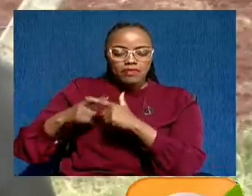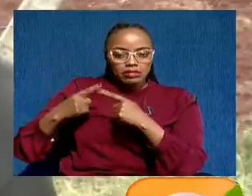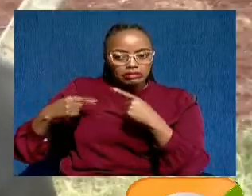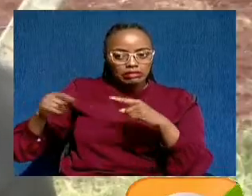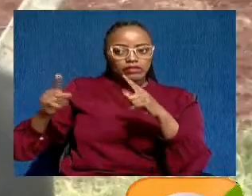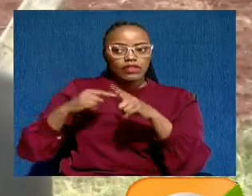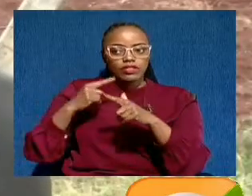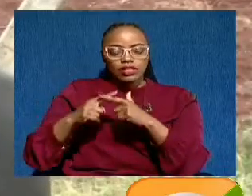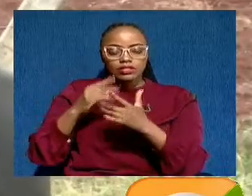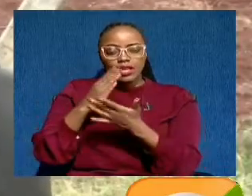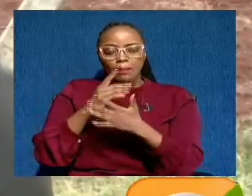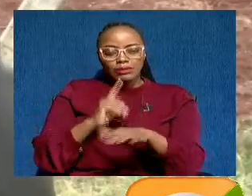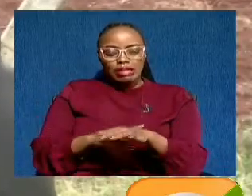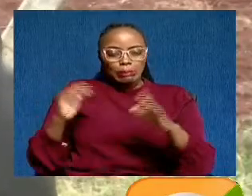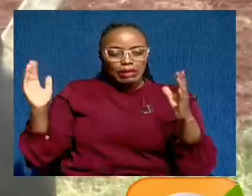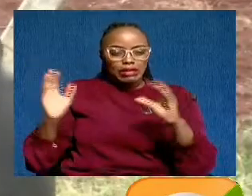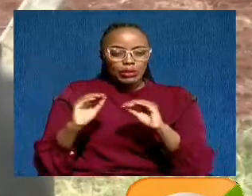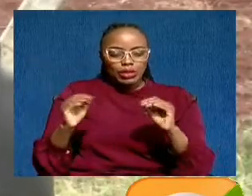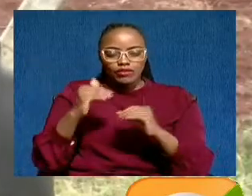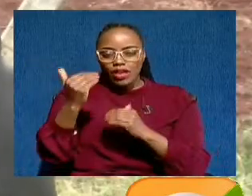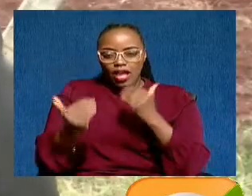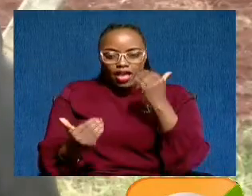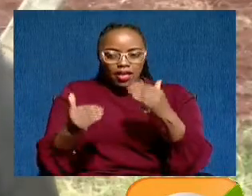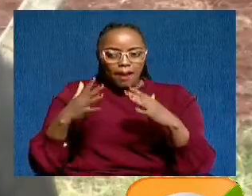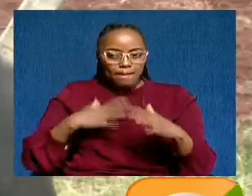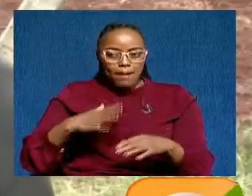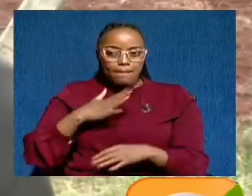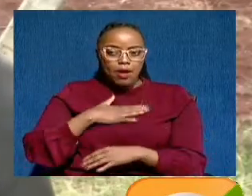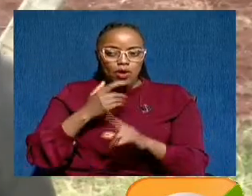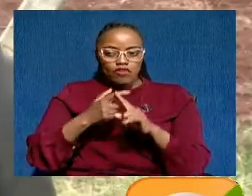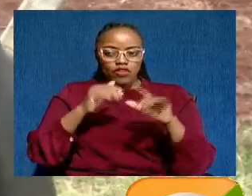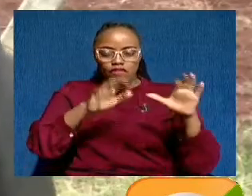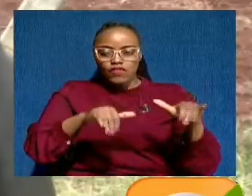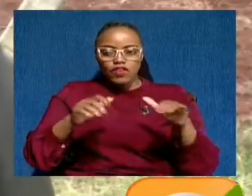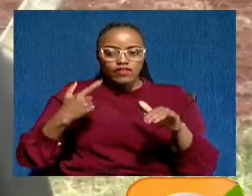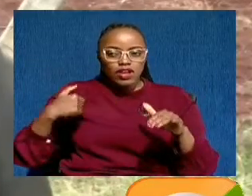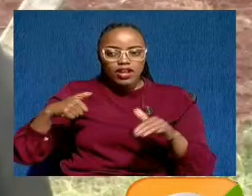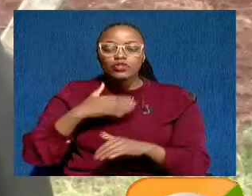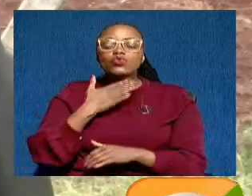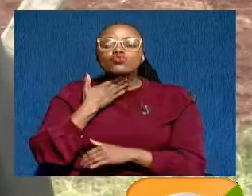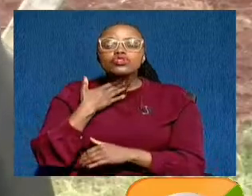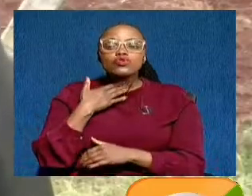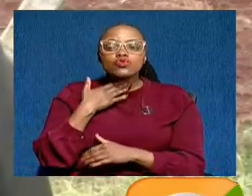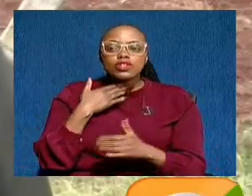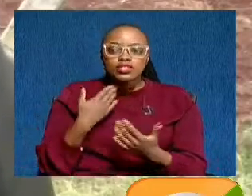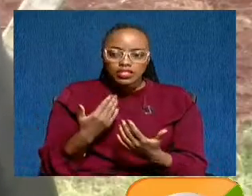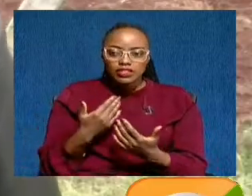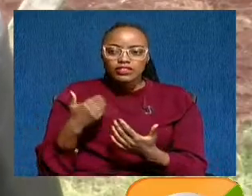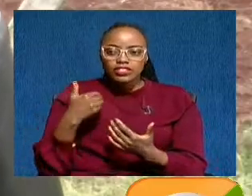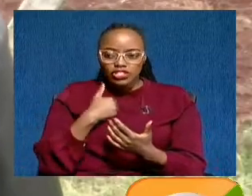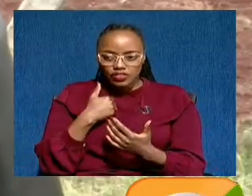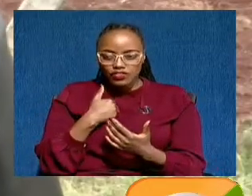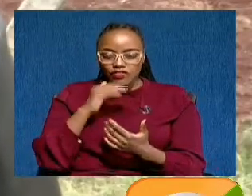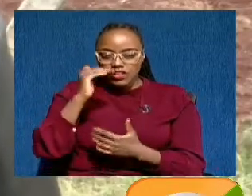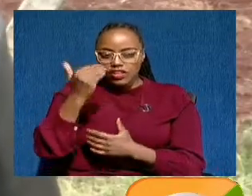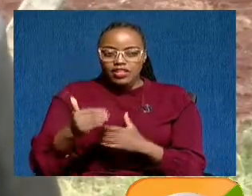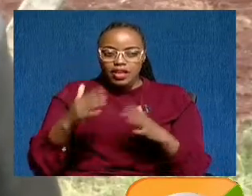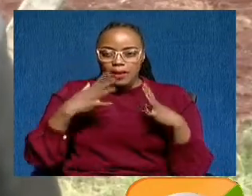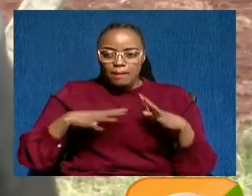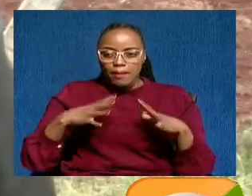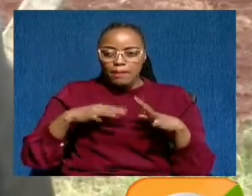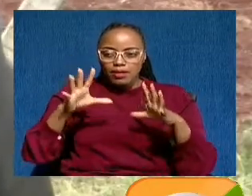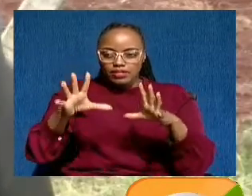sometimes even discouraging our young people from farming. And we want to have young people